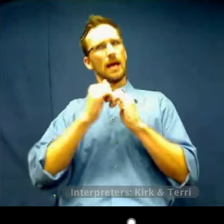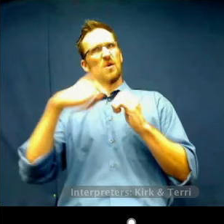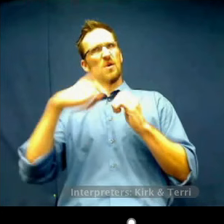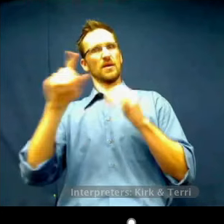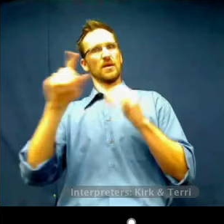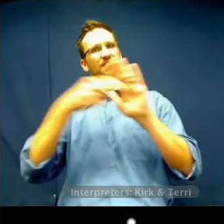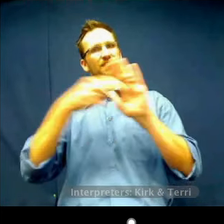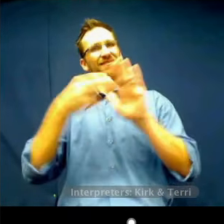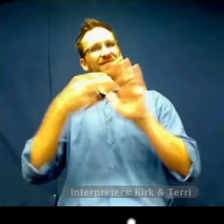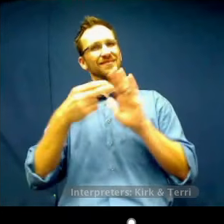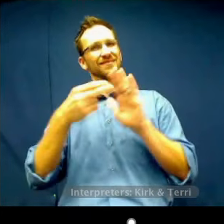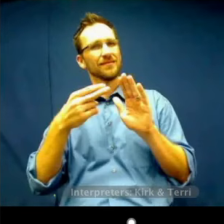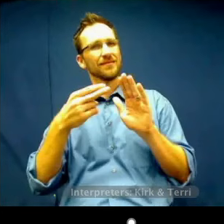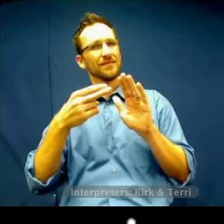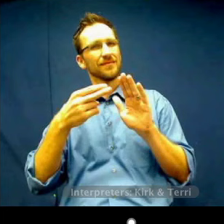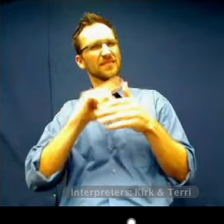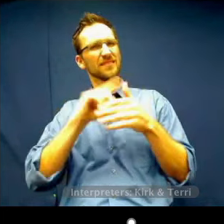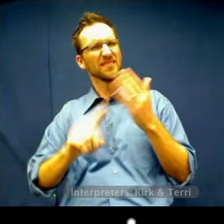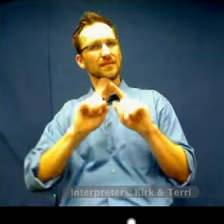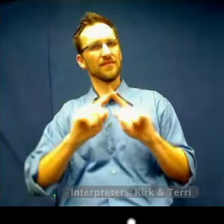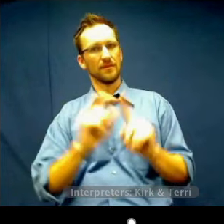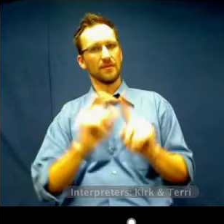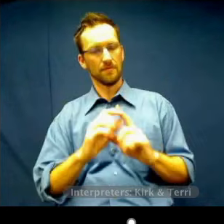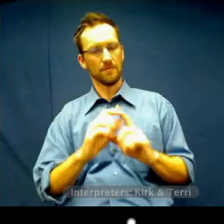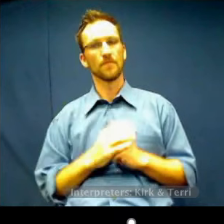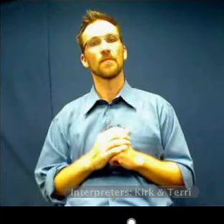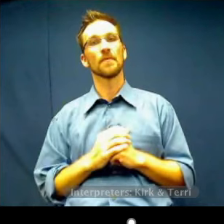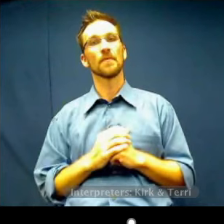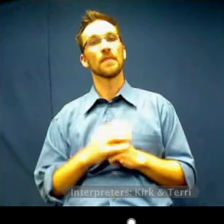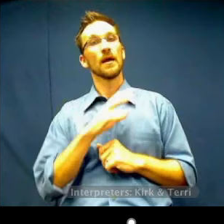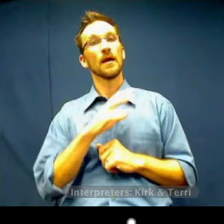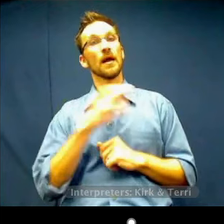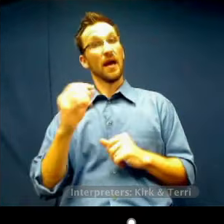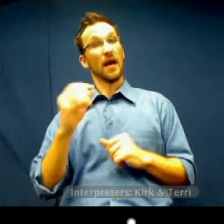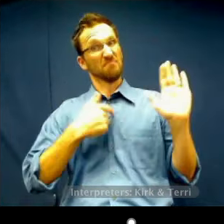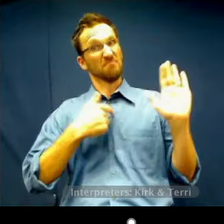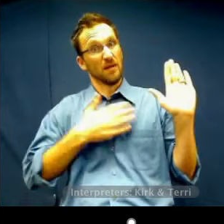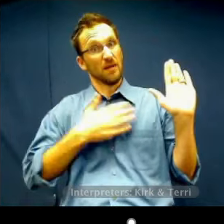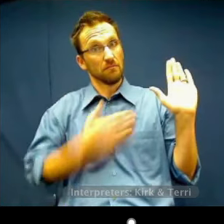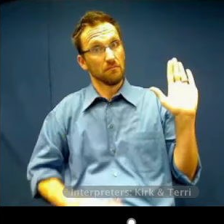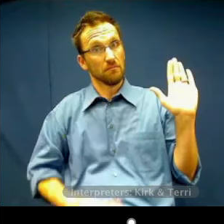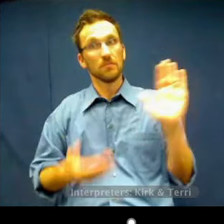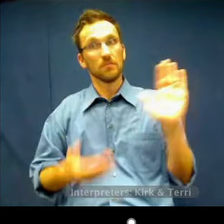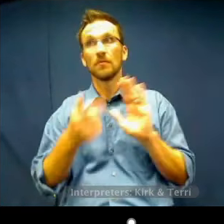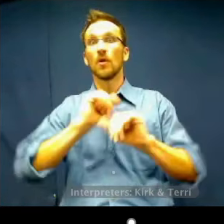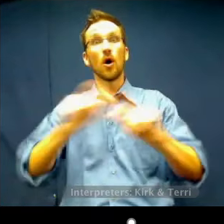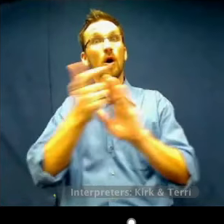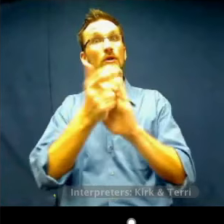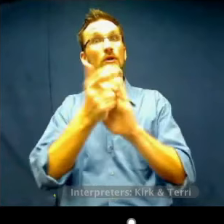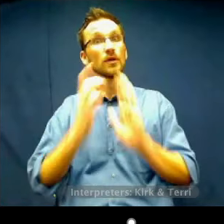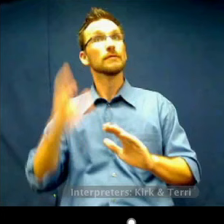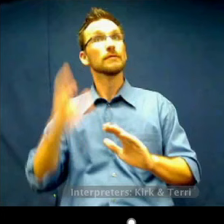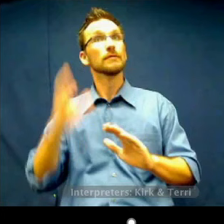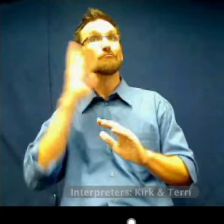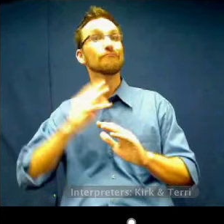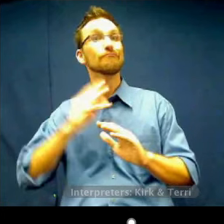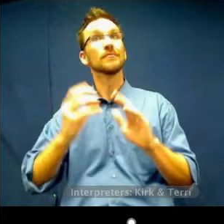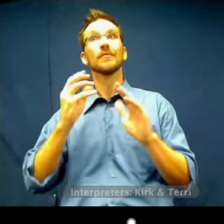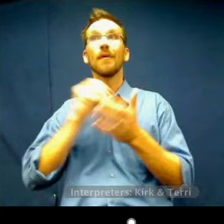You know, and in addition, not all attorneys spend a great deal of time with deaf clients, and you don't know